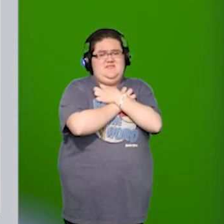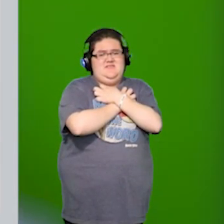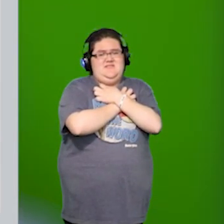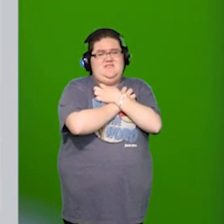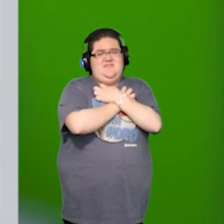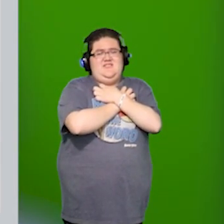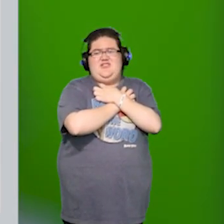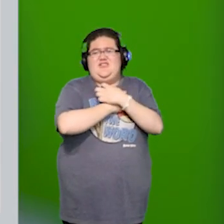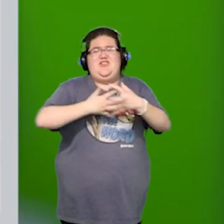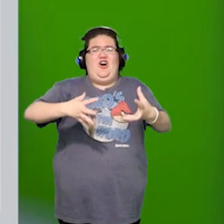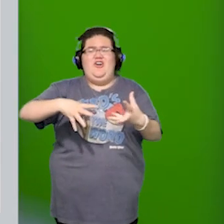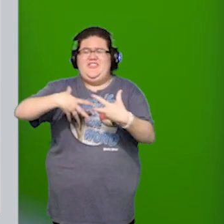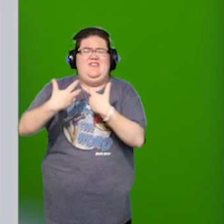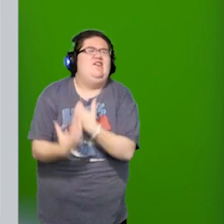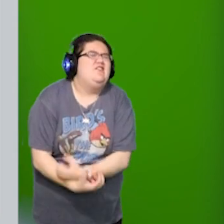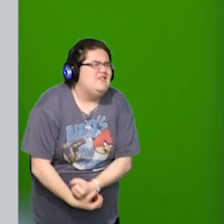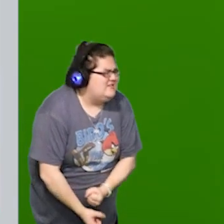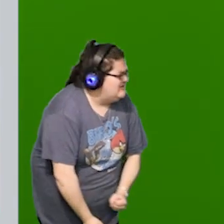Oh, wow, man.